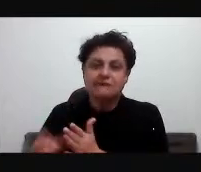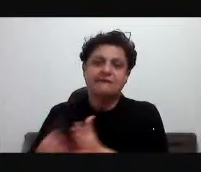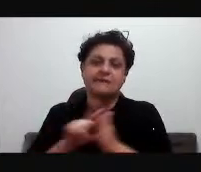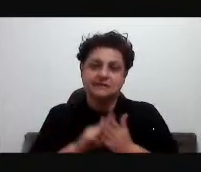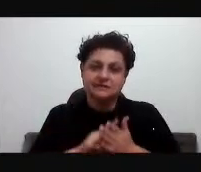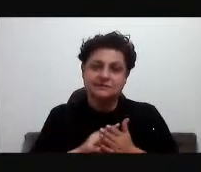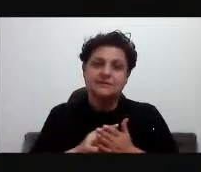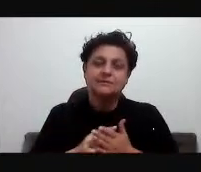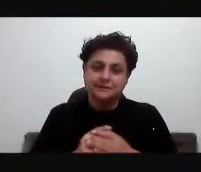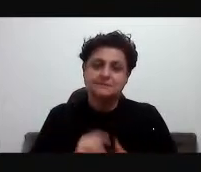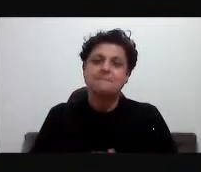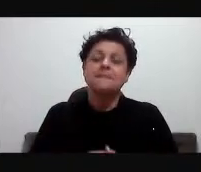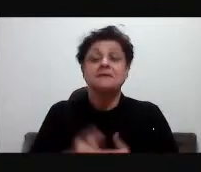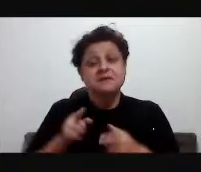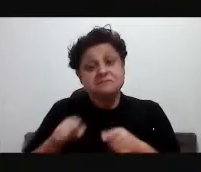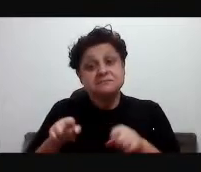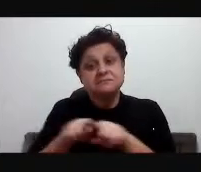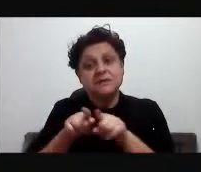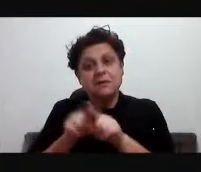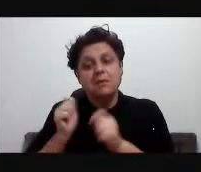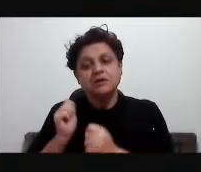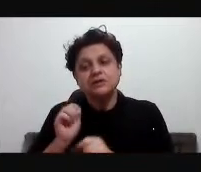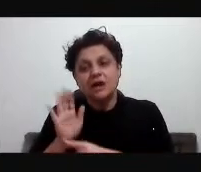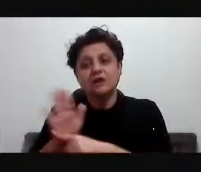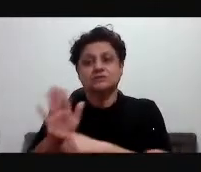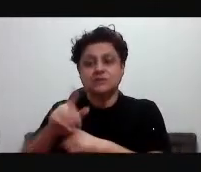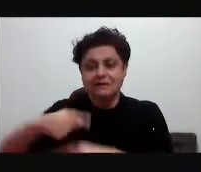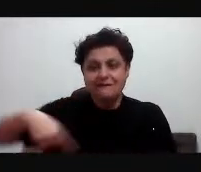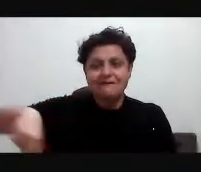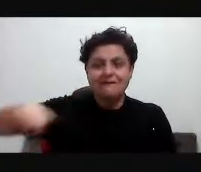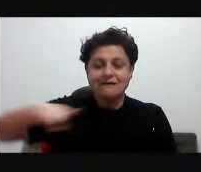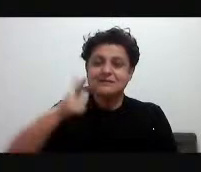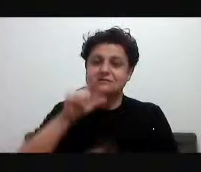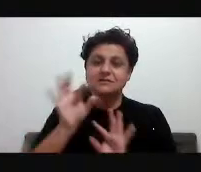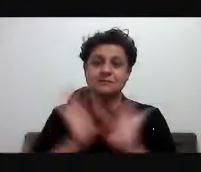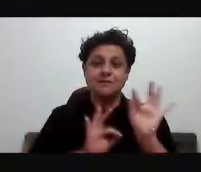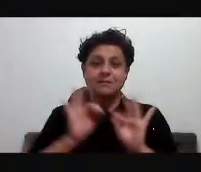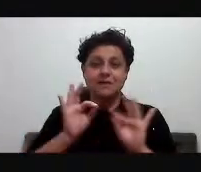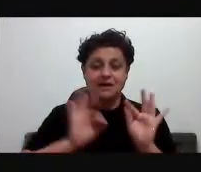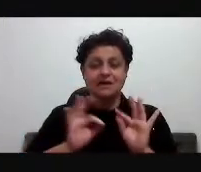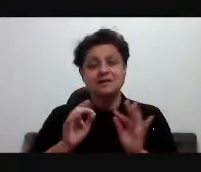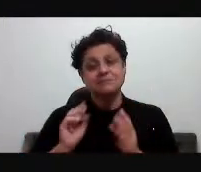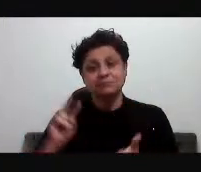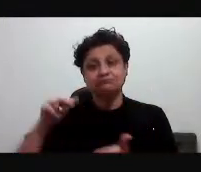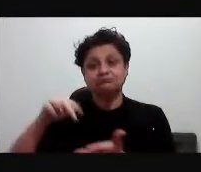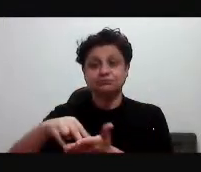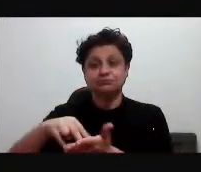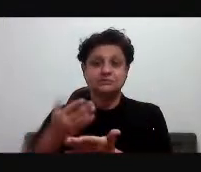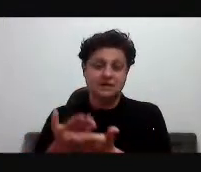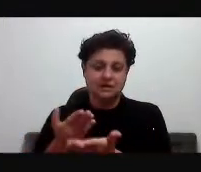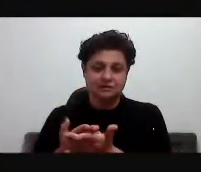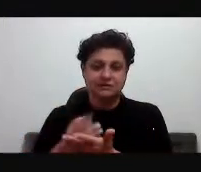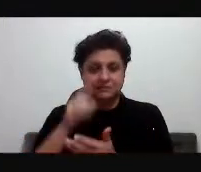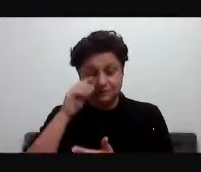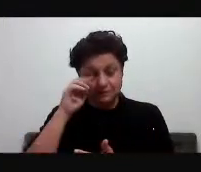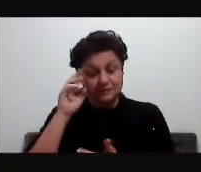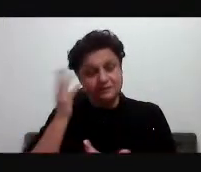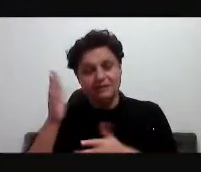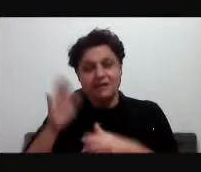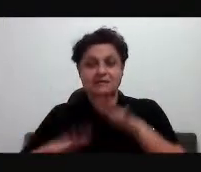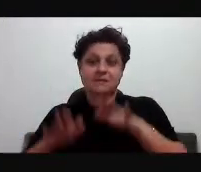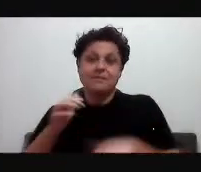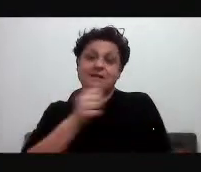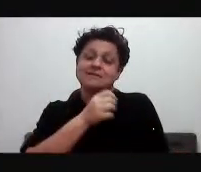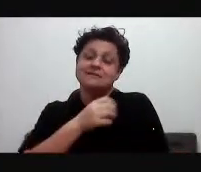also help them prepare themselves for class. Now, again, depending on the age of the student, that is